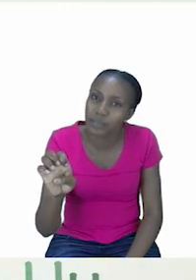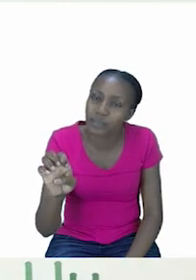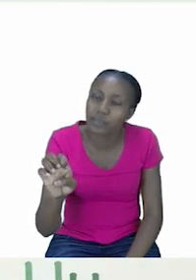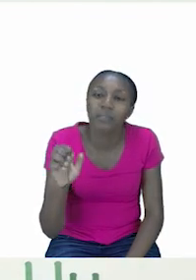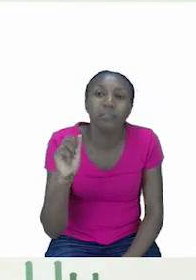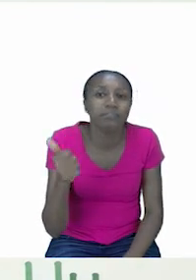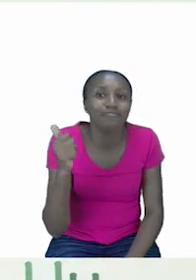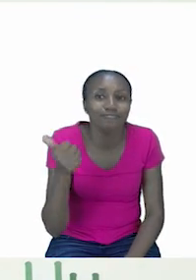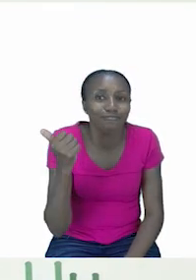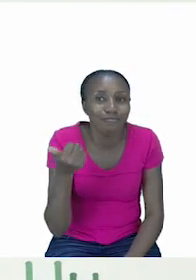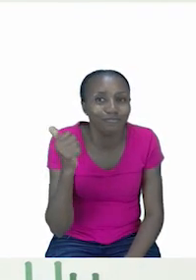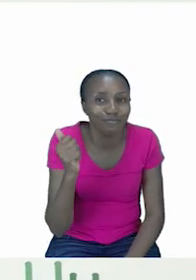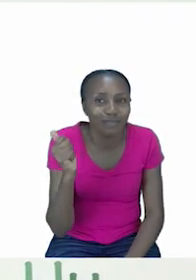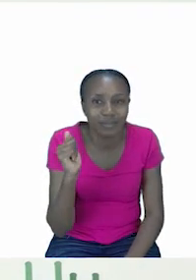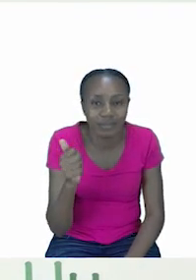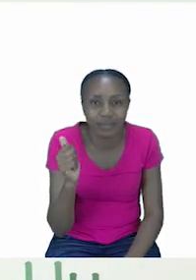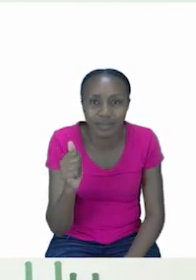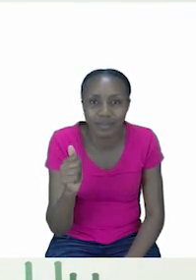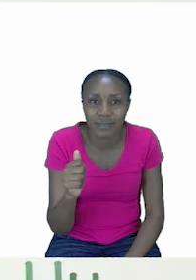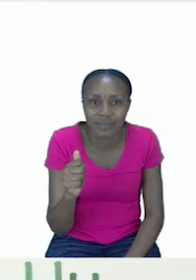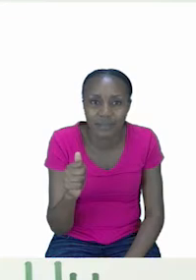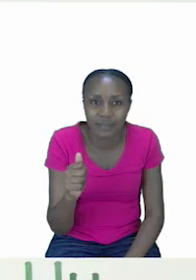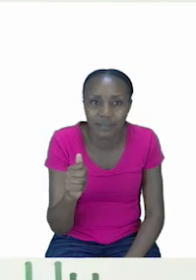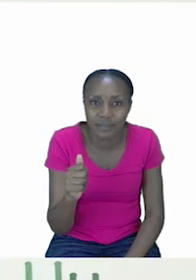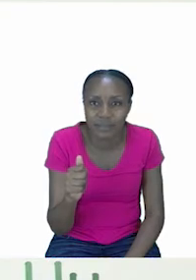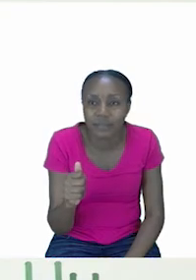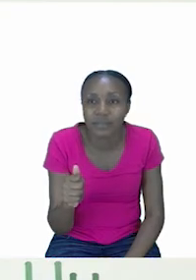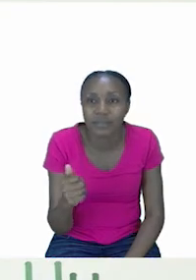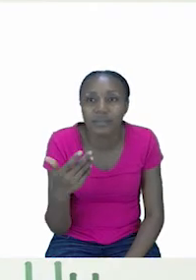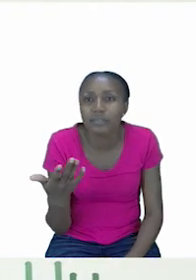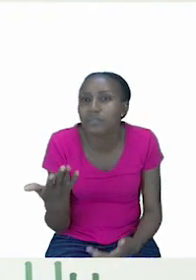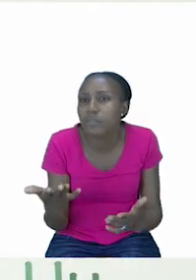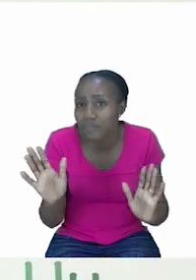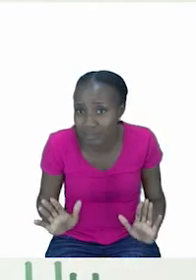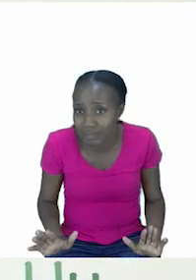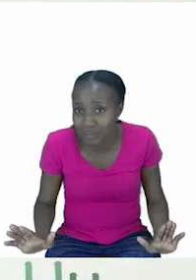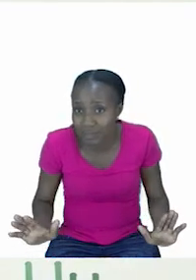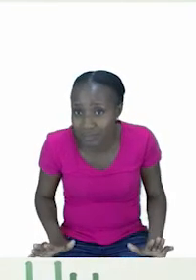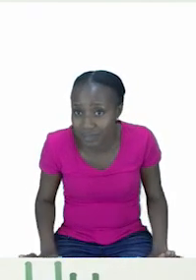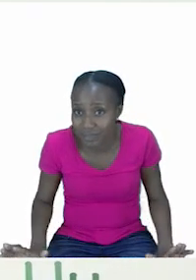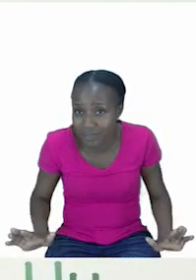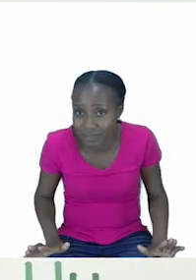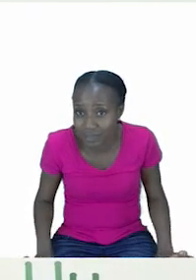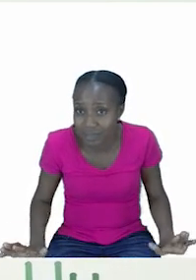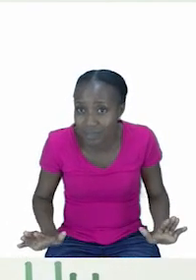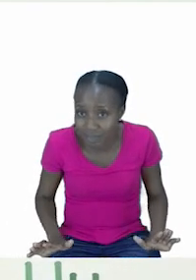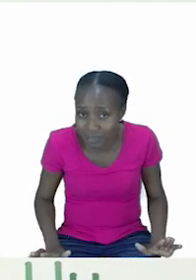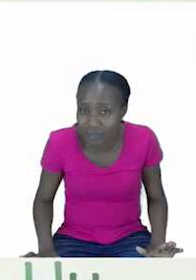Very good. And if it is you and I and we're pointing to a girl, we